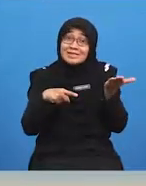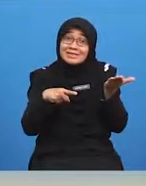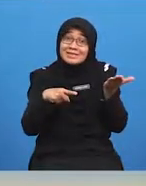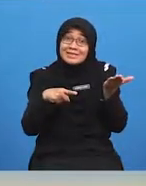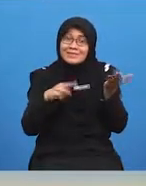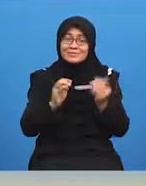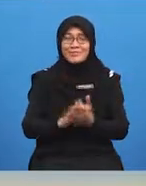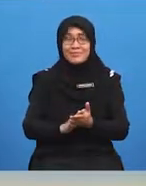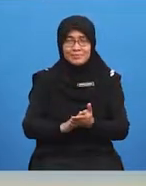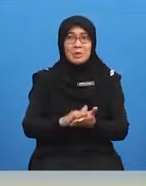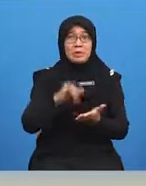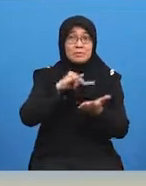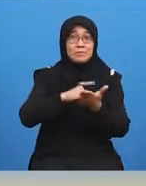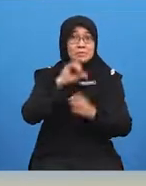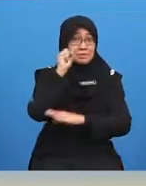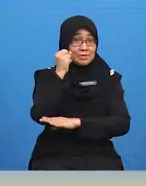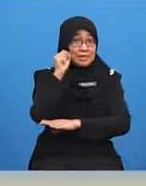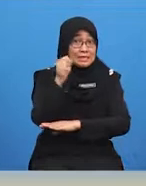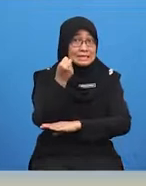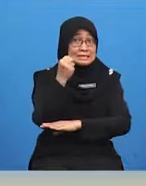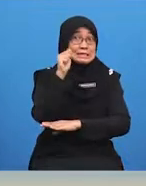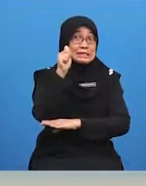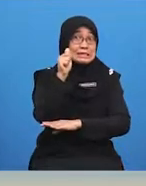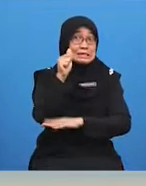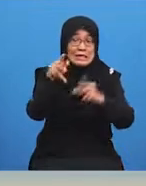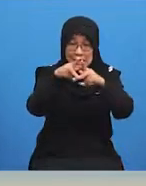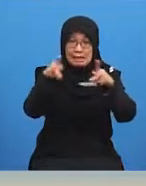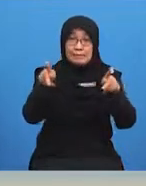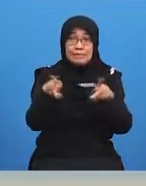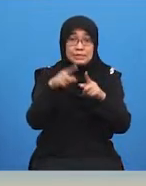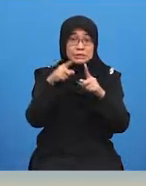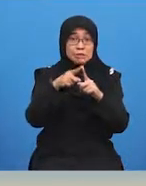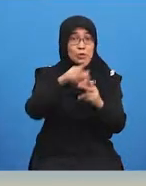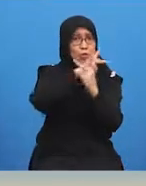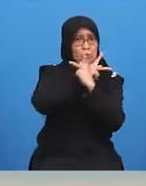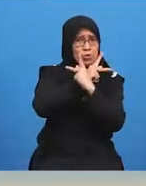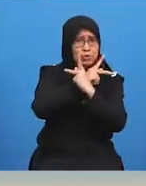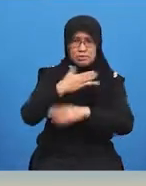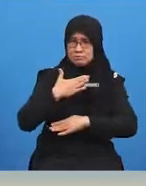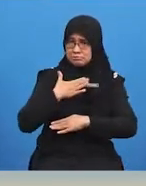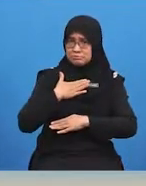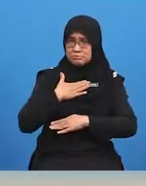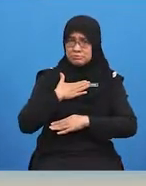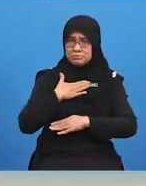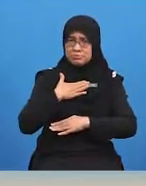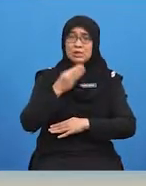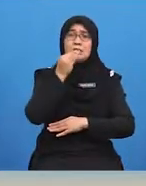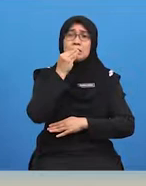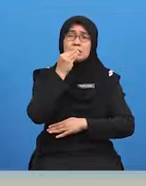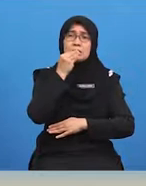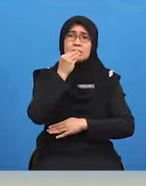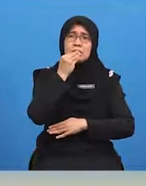It's a place we protect ourselves, eat, sleep, and